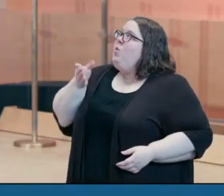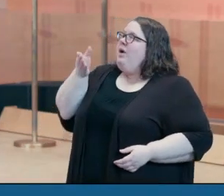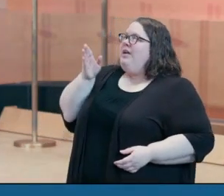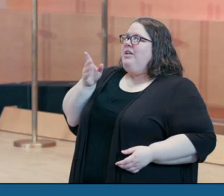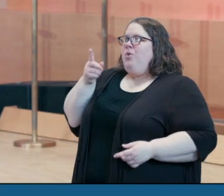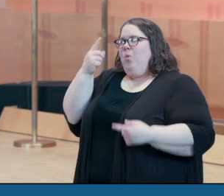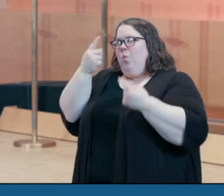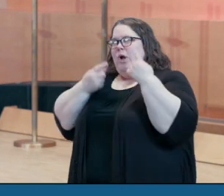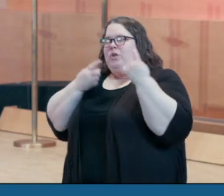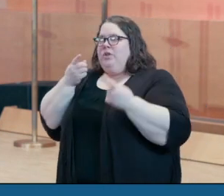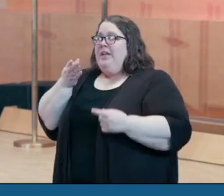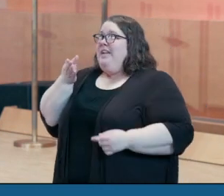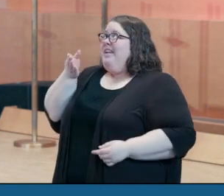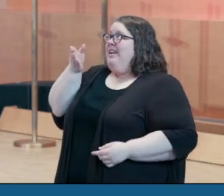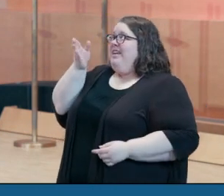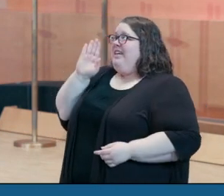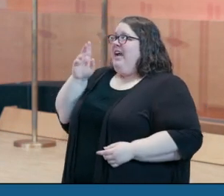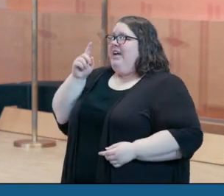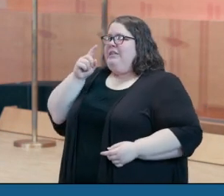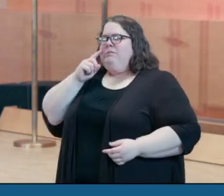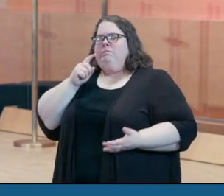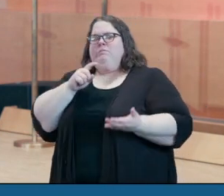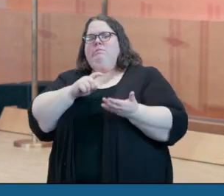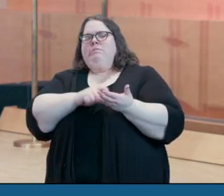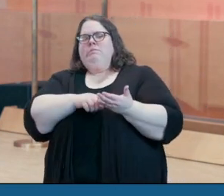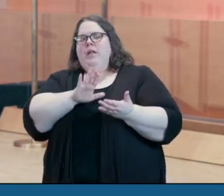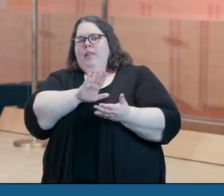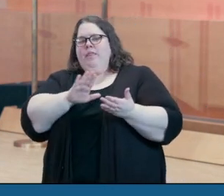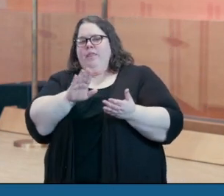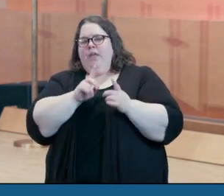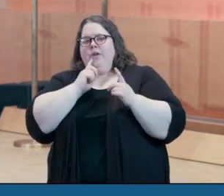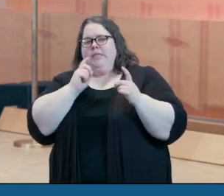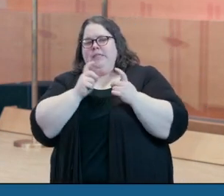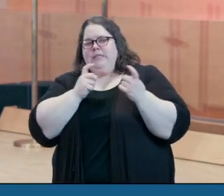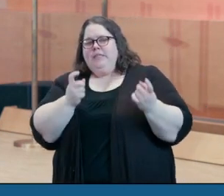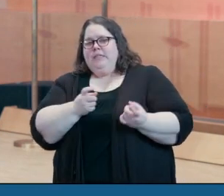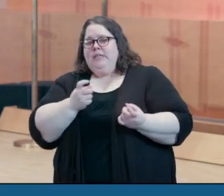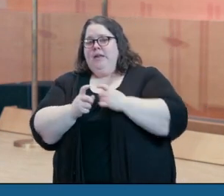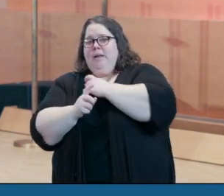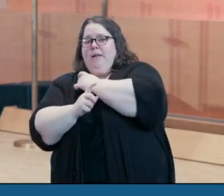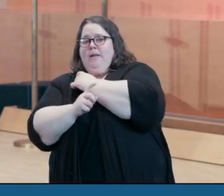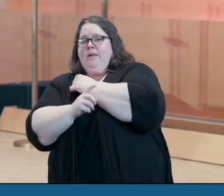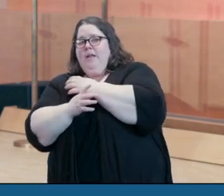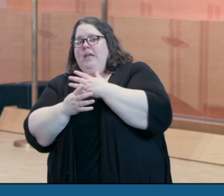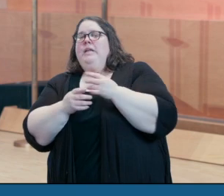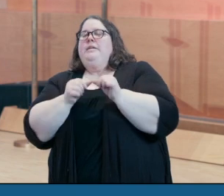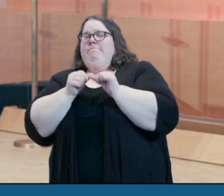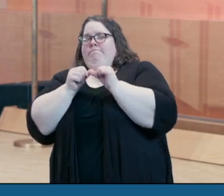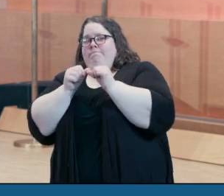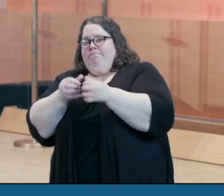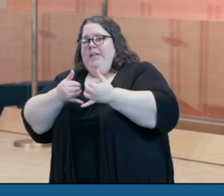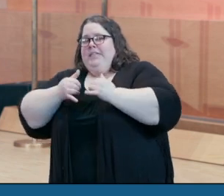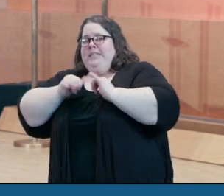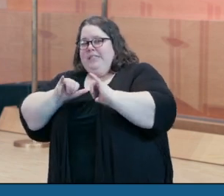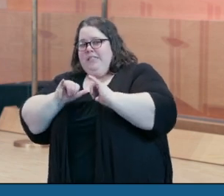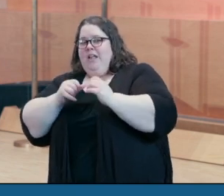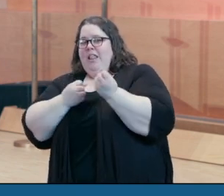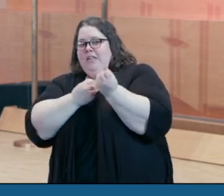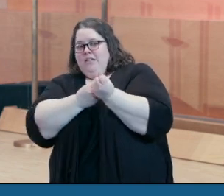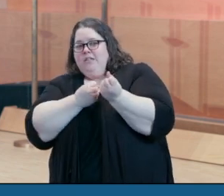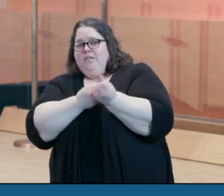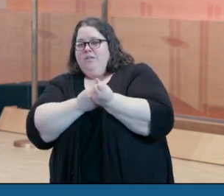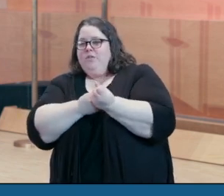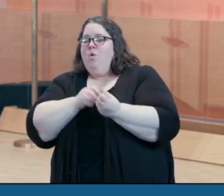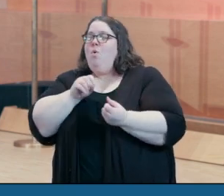in to their sin, bringing into doubt his holiness, or will he give up on his people, bringing into doubt